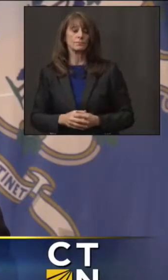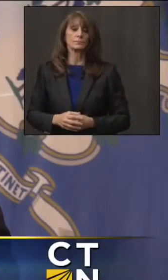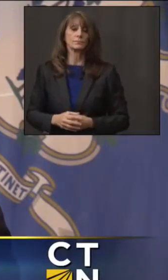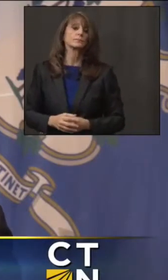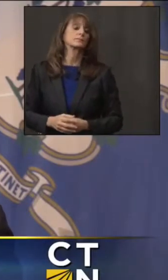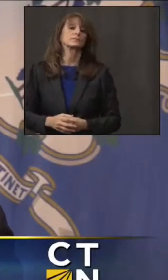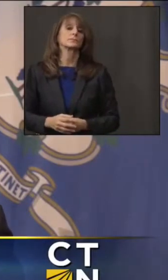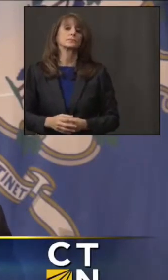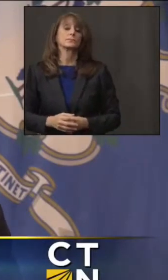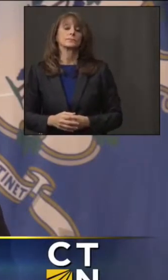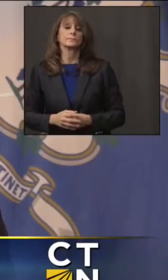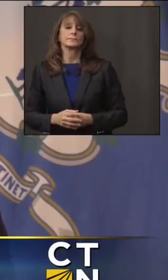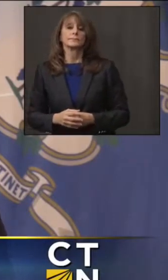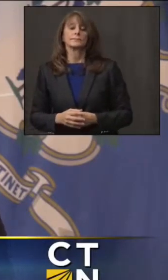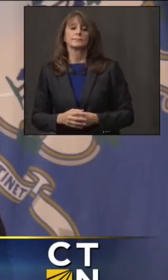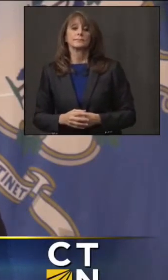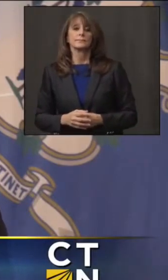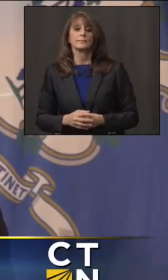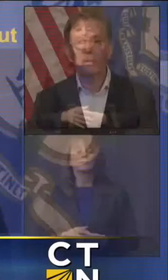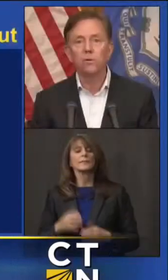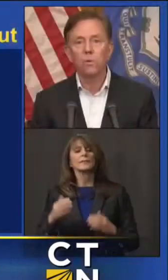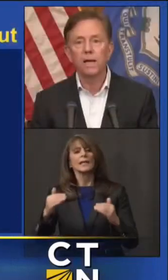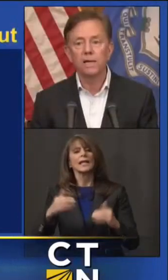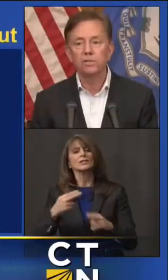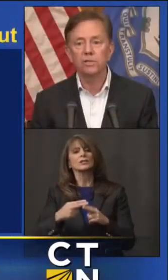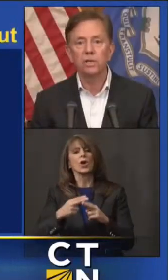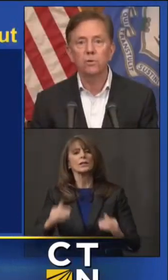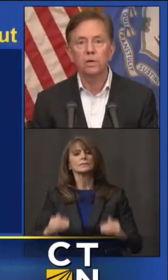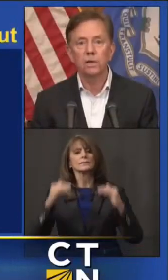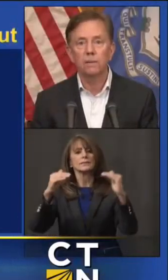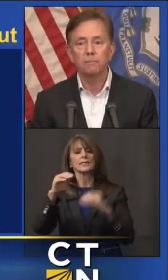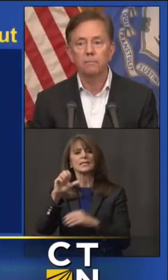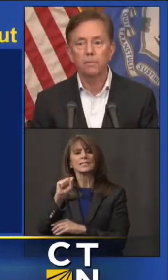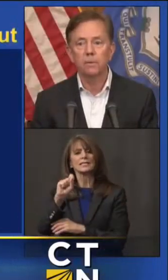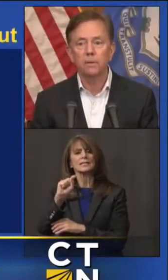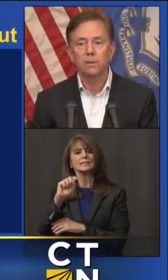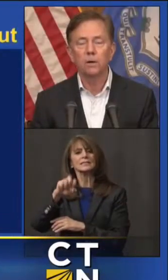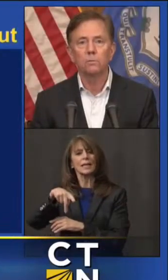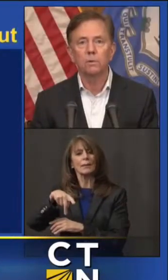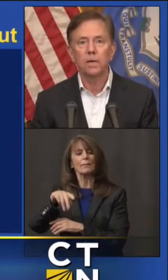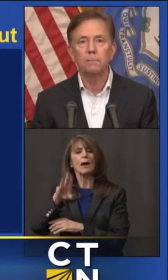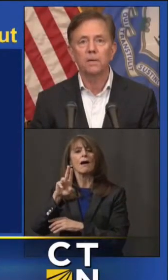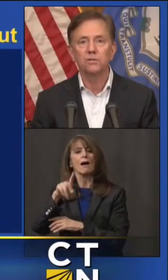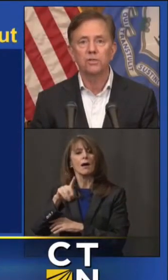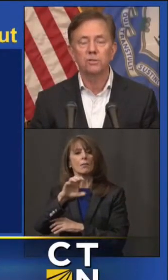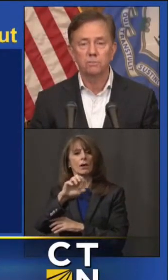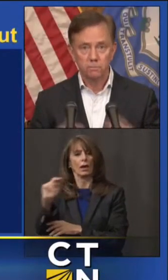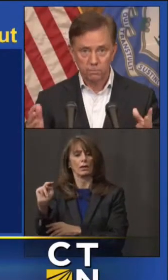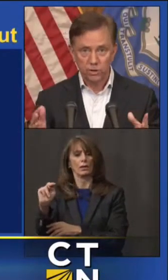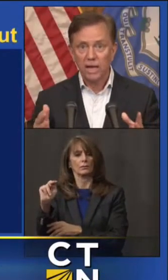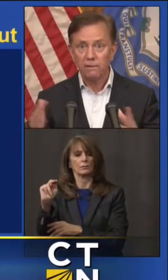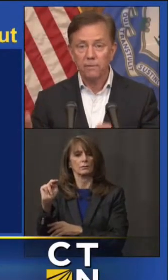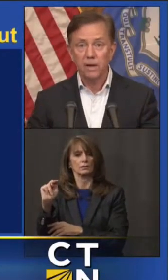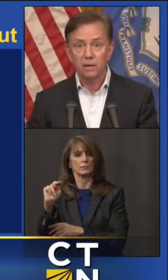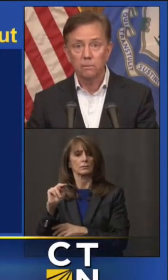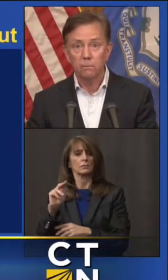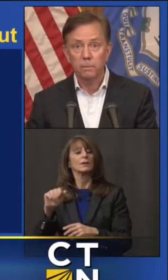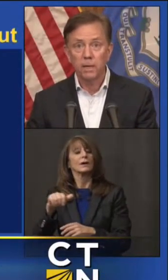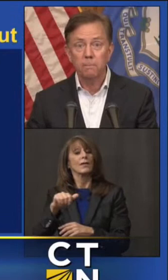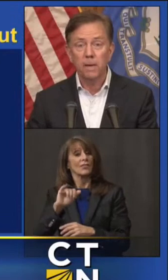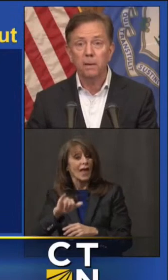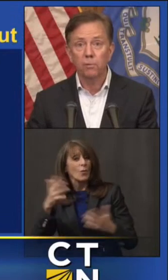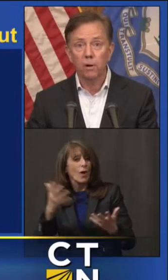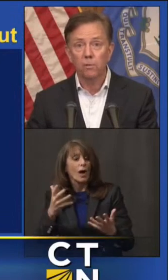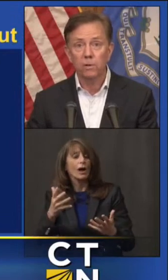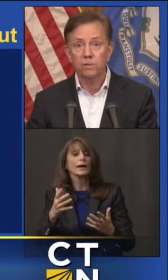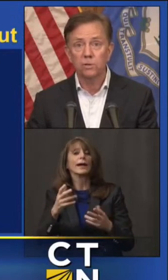Next up is Step Up Connecticut, other ways that you can, keep us safe and keep